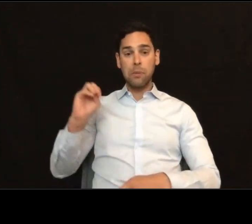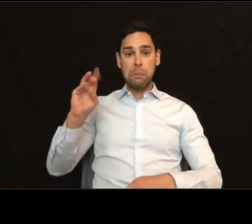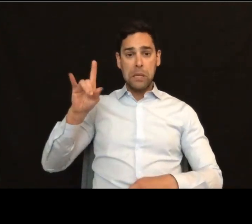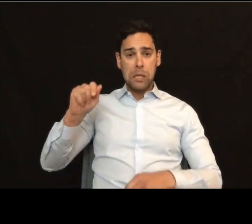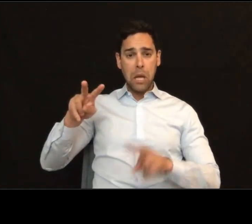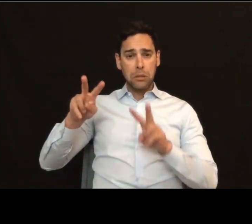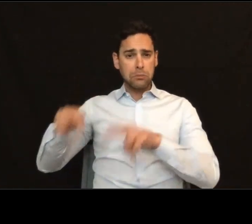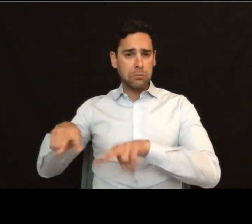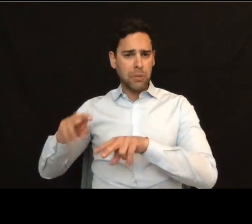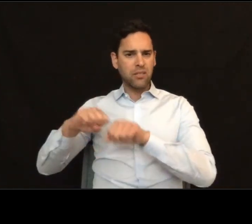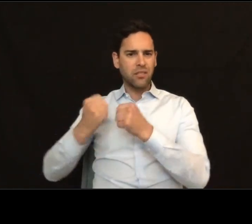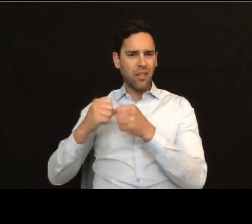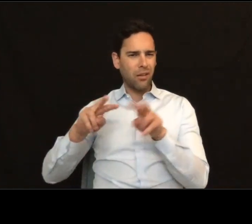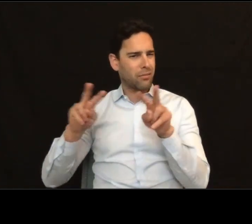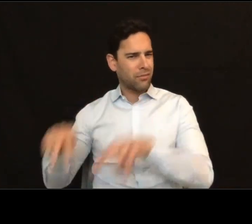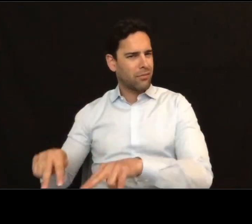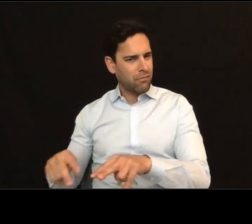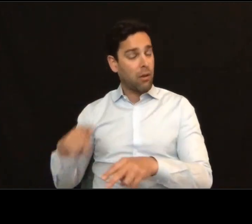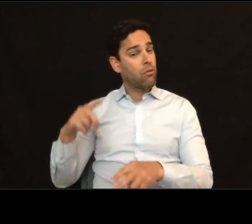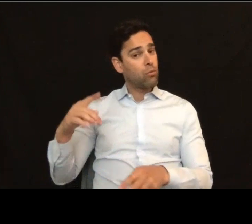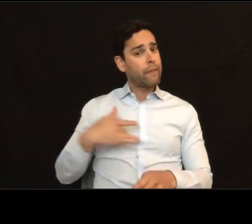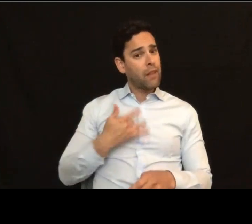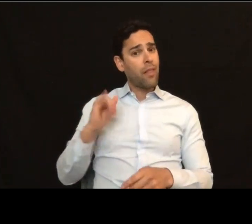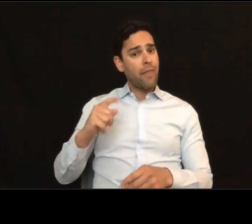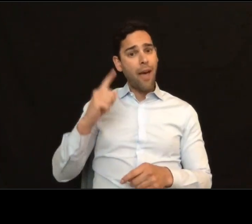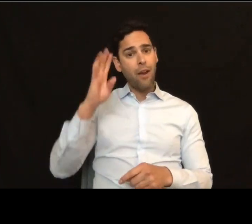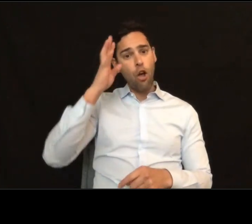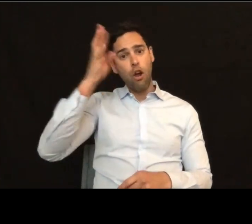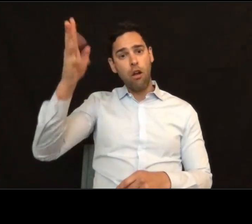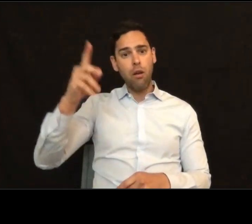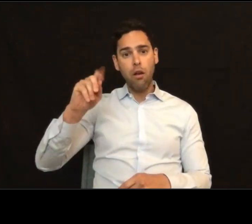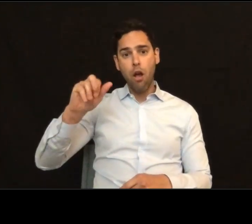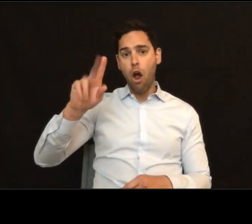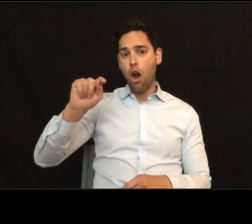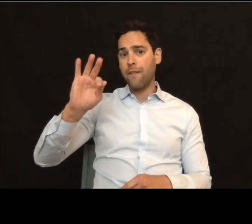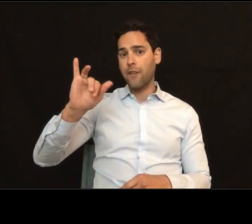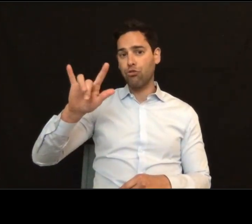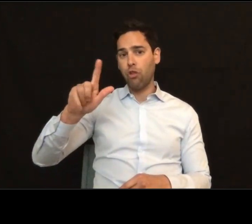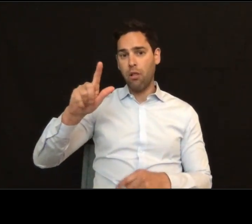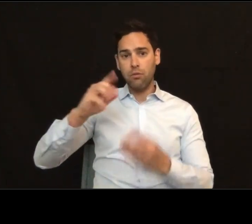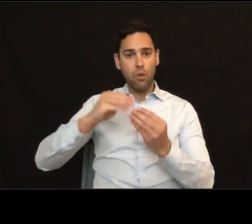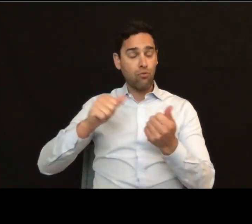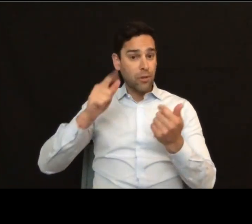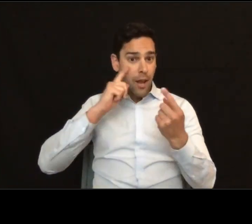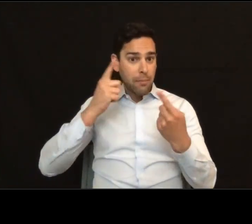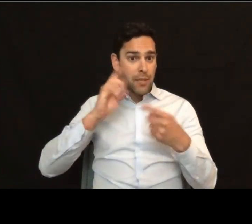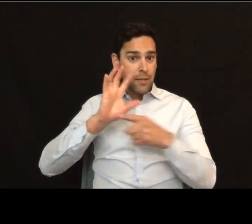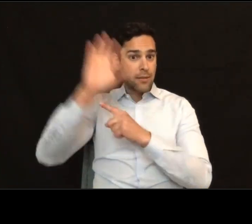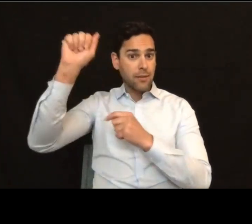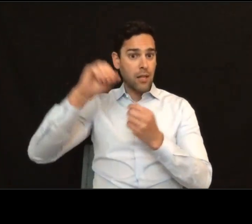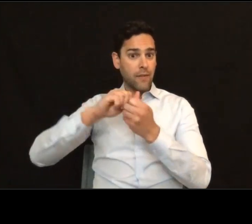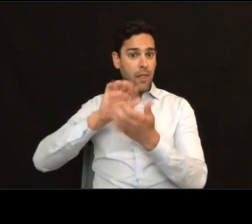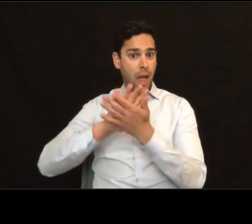society in general. Do you think this artificial solution can ever be successful in the academic world?